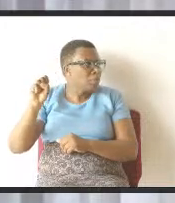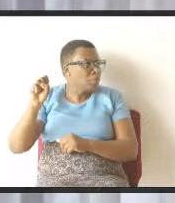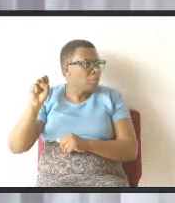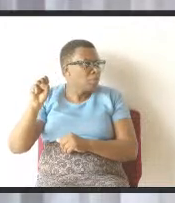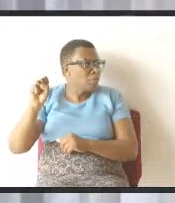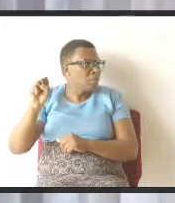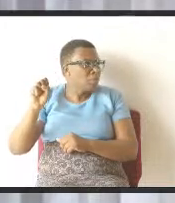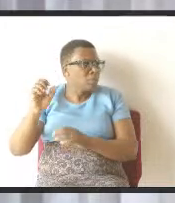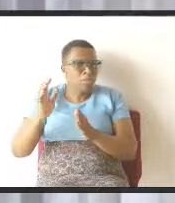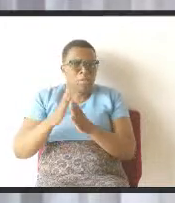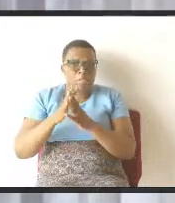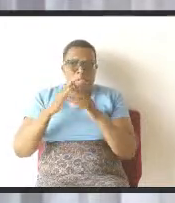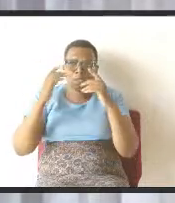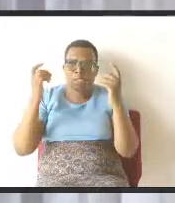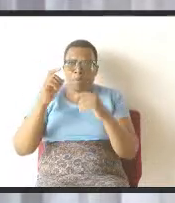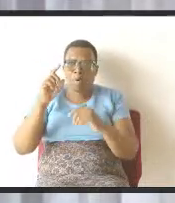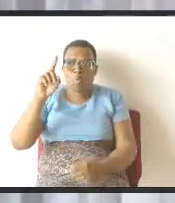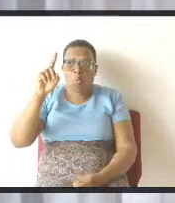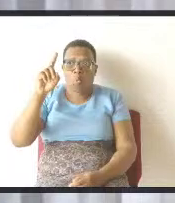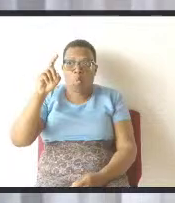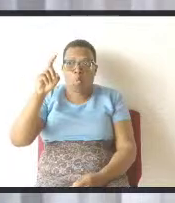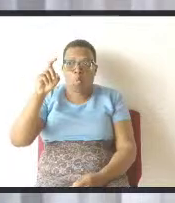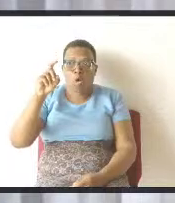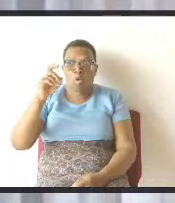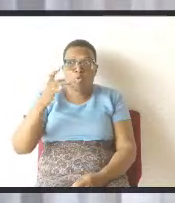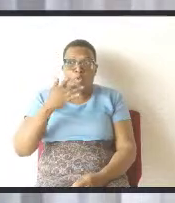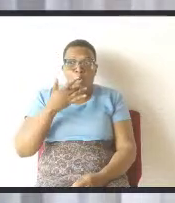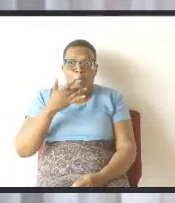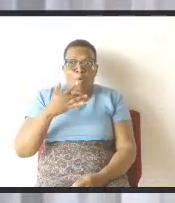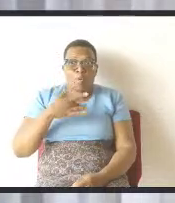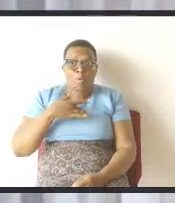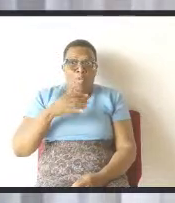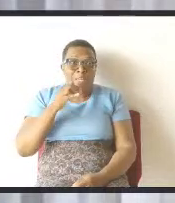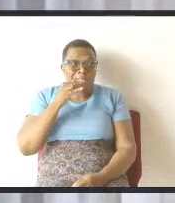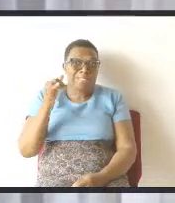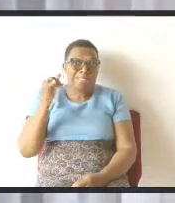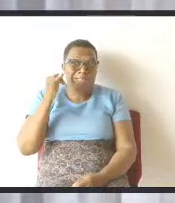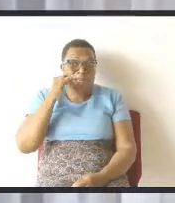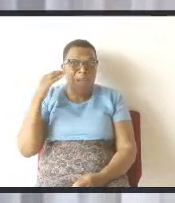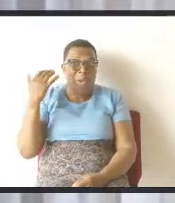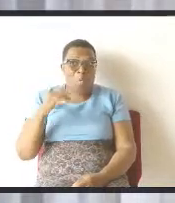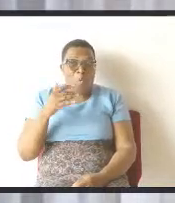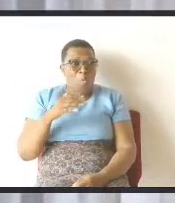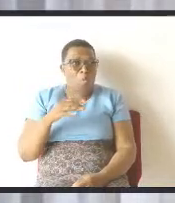his 100th birthday yesterday.